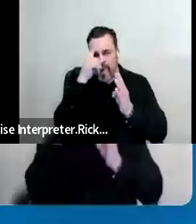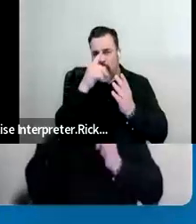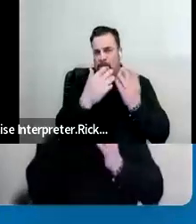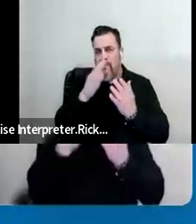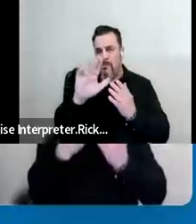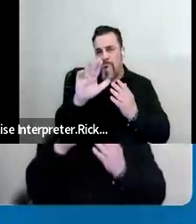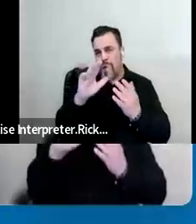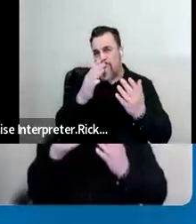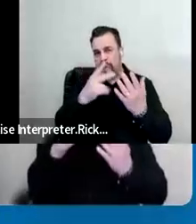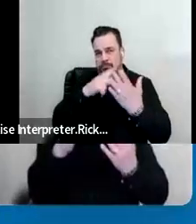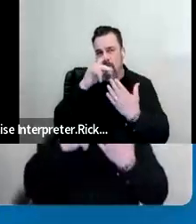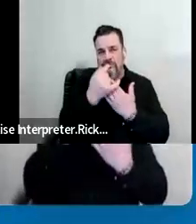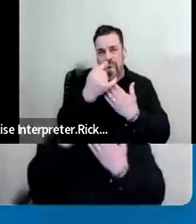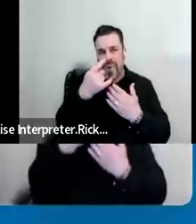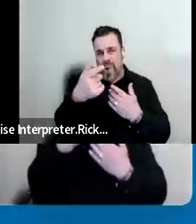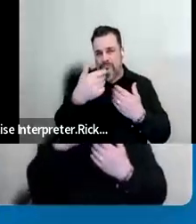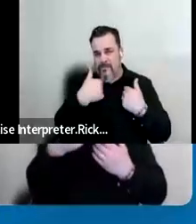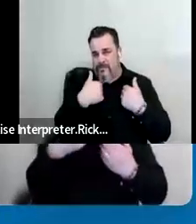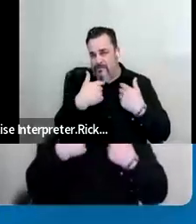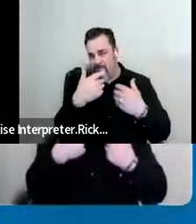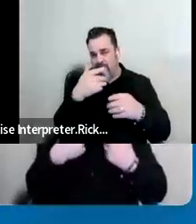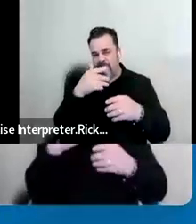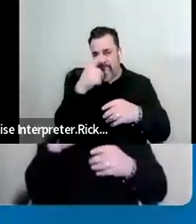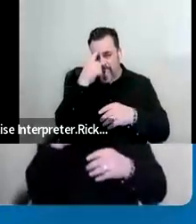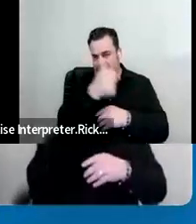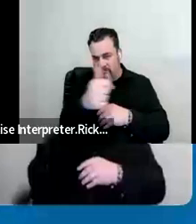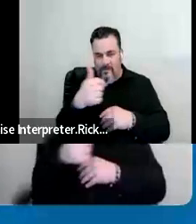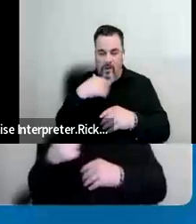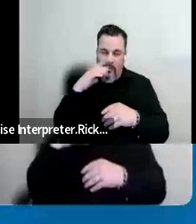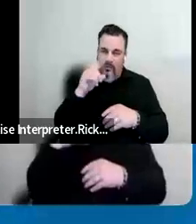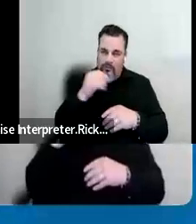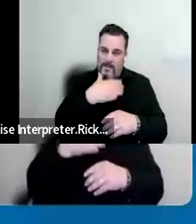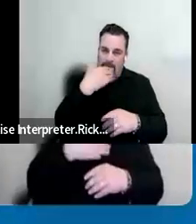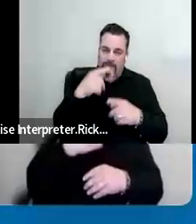mind. And I will do my best to